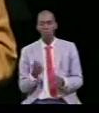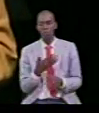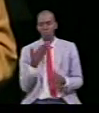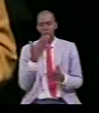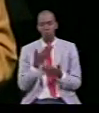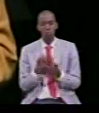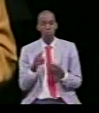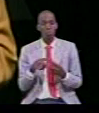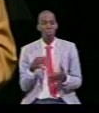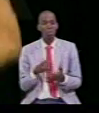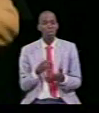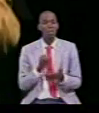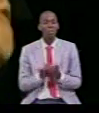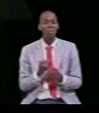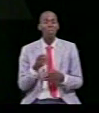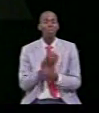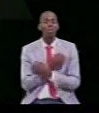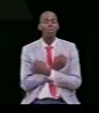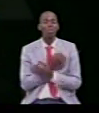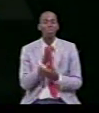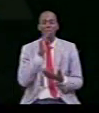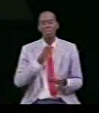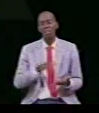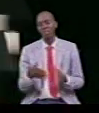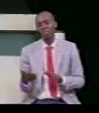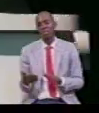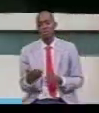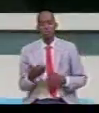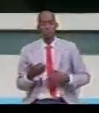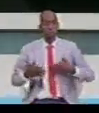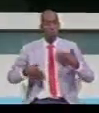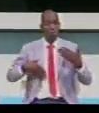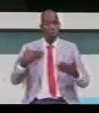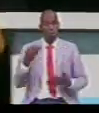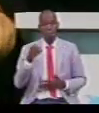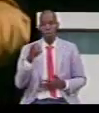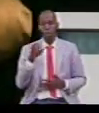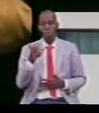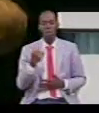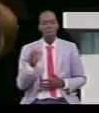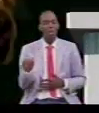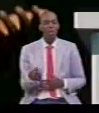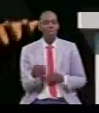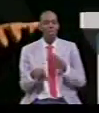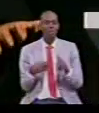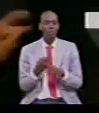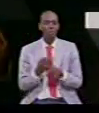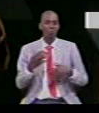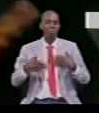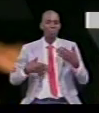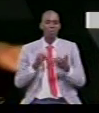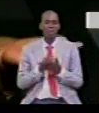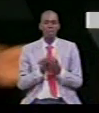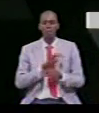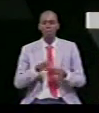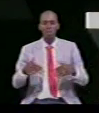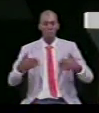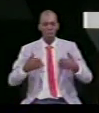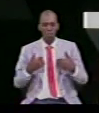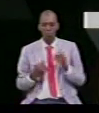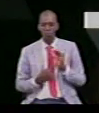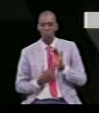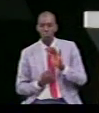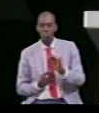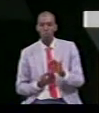love is dead. Joy, any joy that doesn't have expression, action,